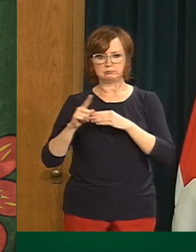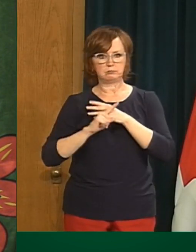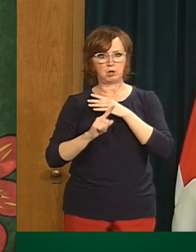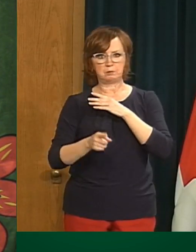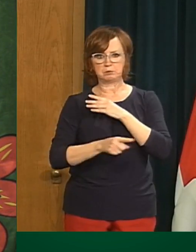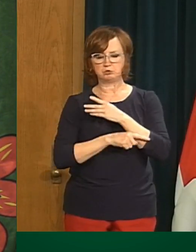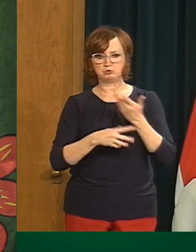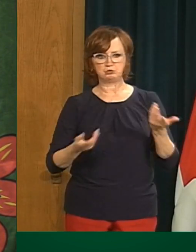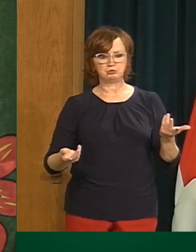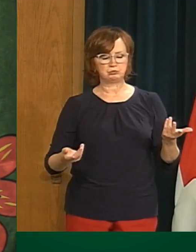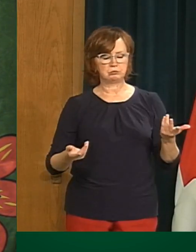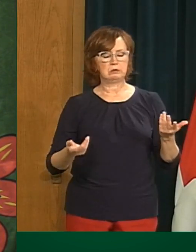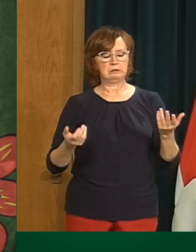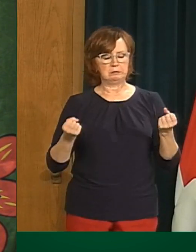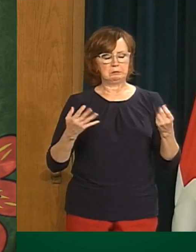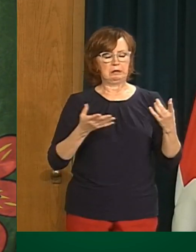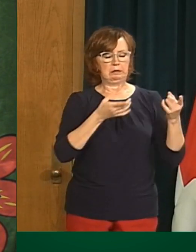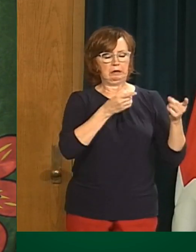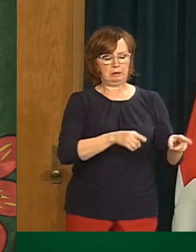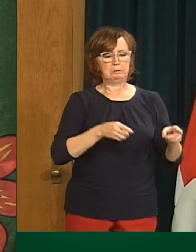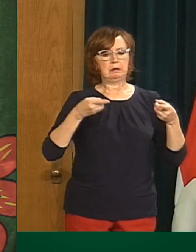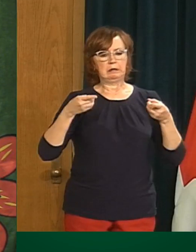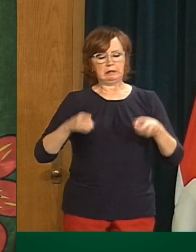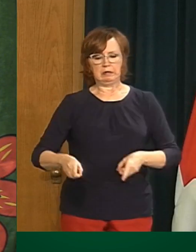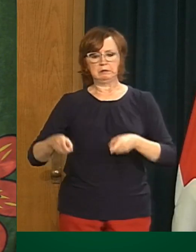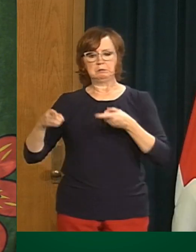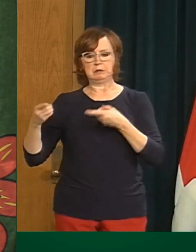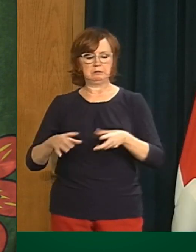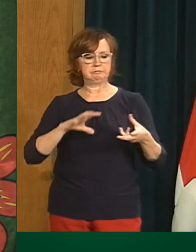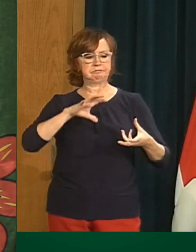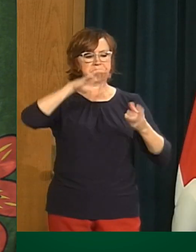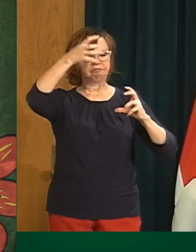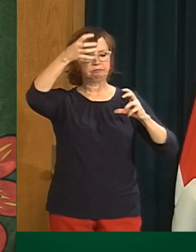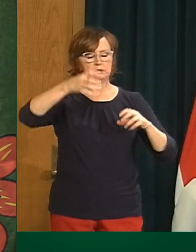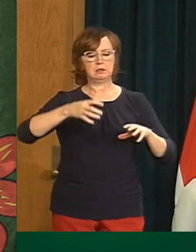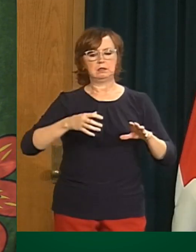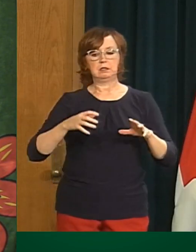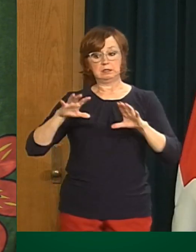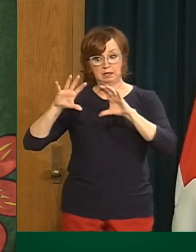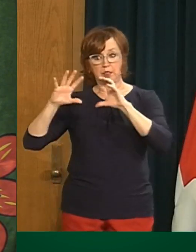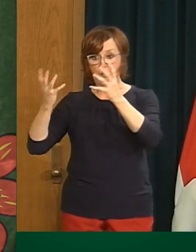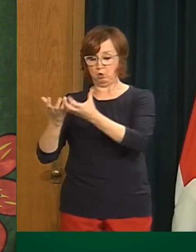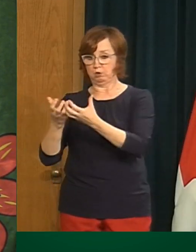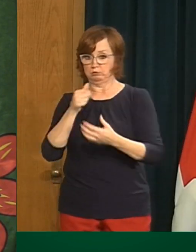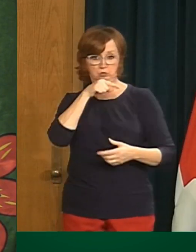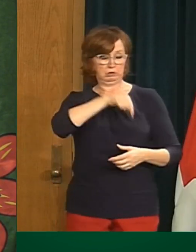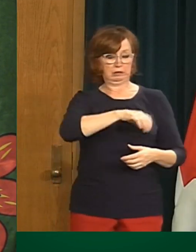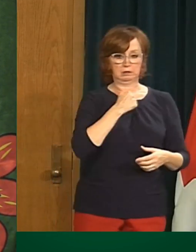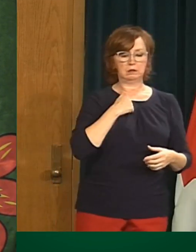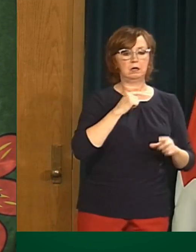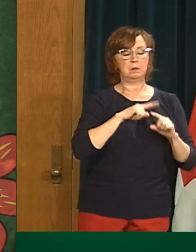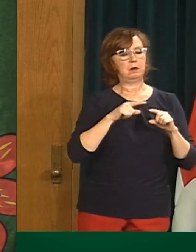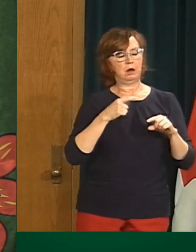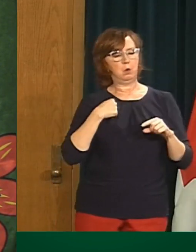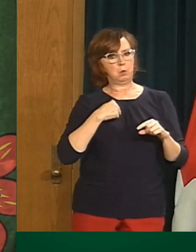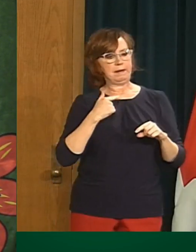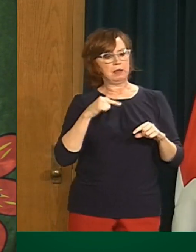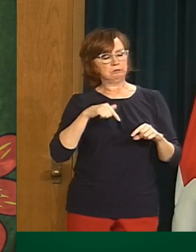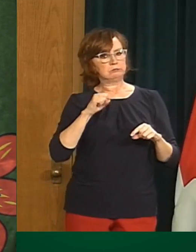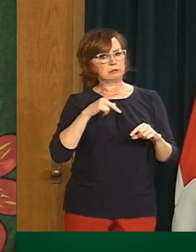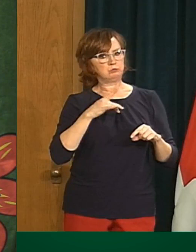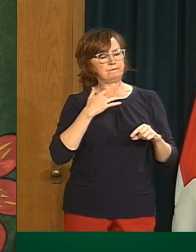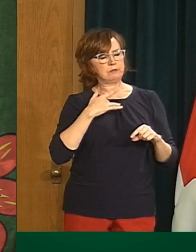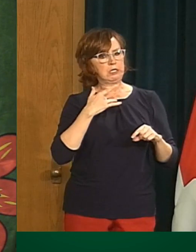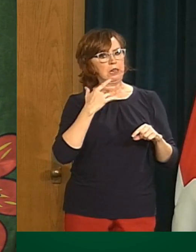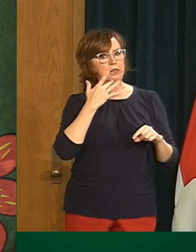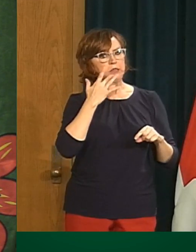world. We are fortunate that we have secured a reasonable amount of PPE for our healthcare workers here in the province, and we are ensuring